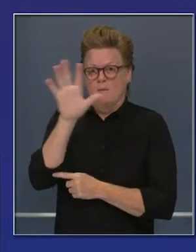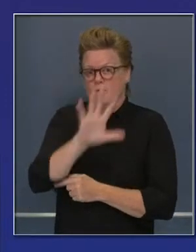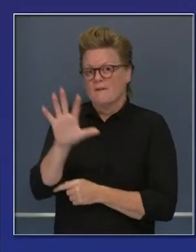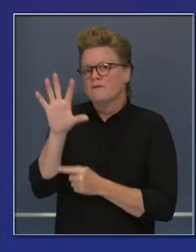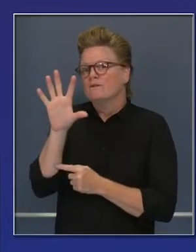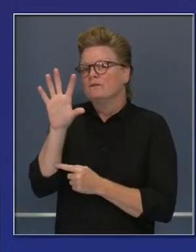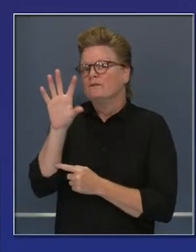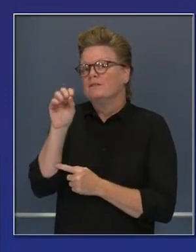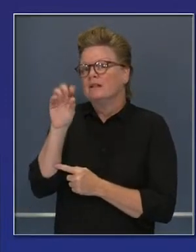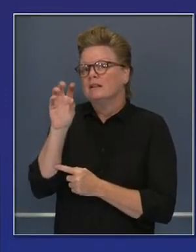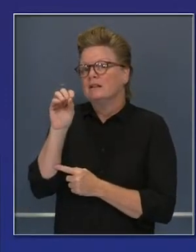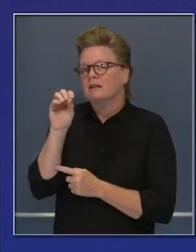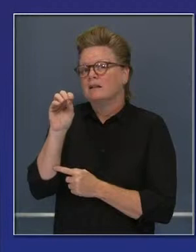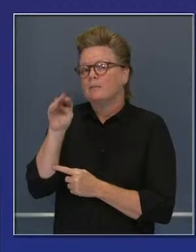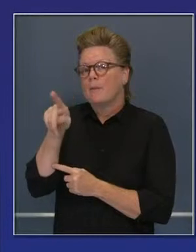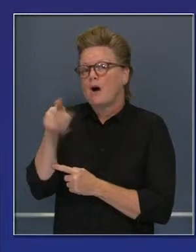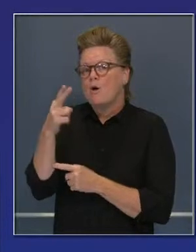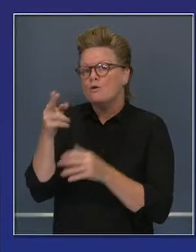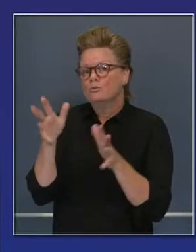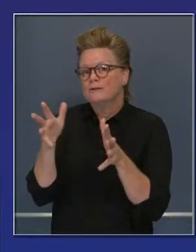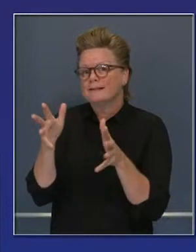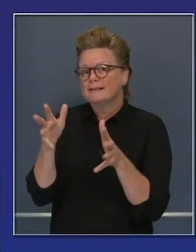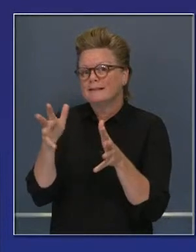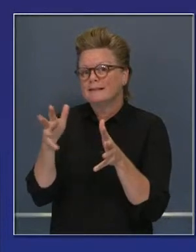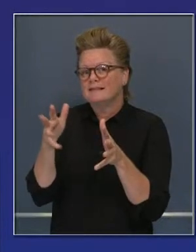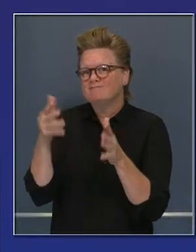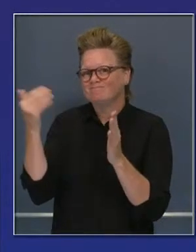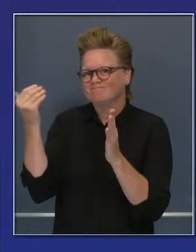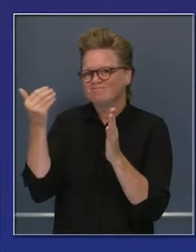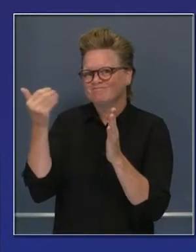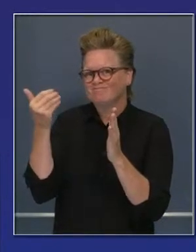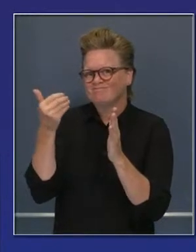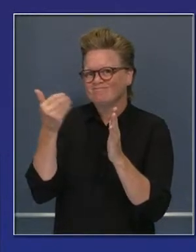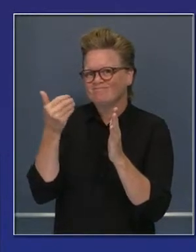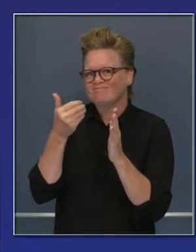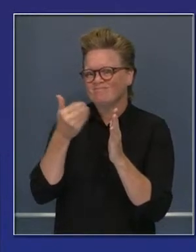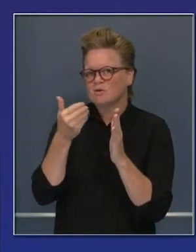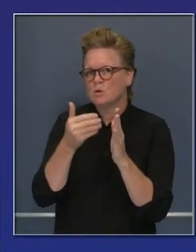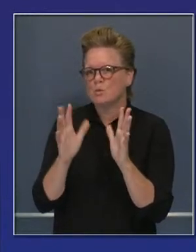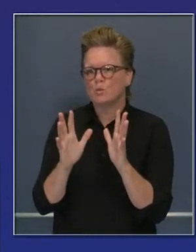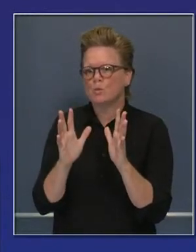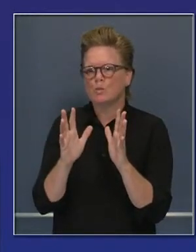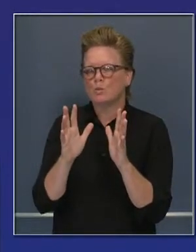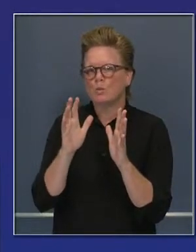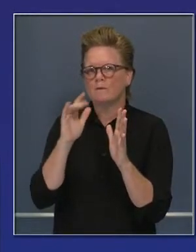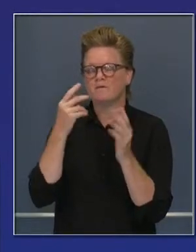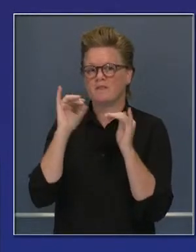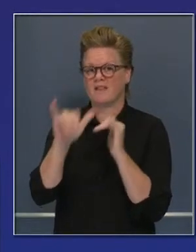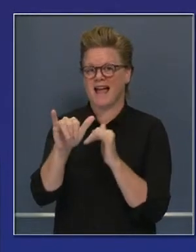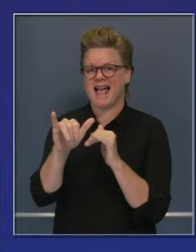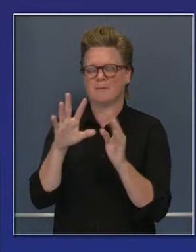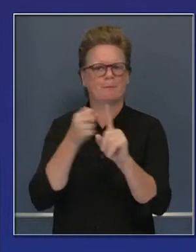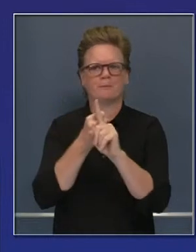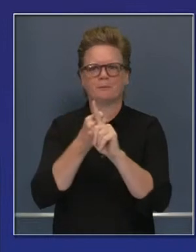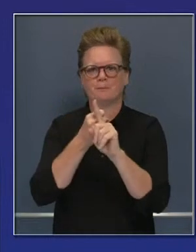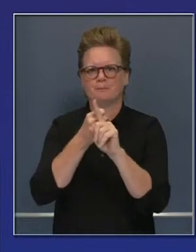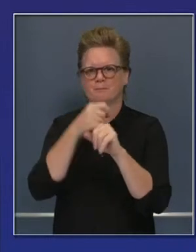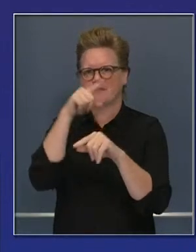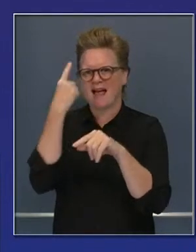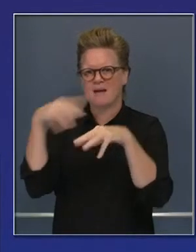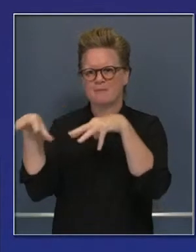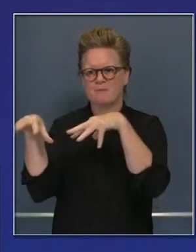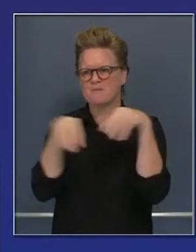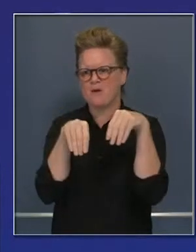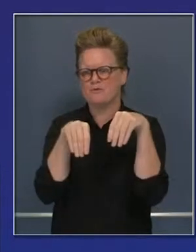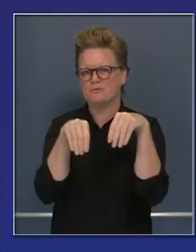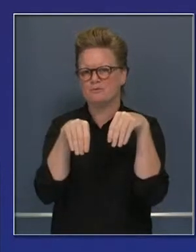averted these blackout issues, we obviously now have got to reintroduce our